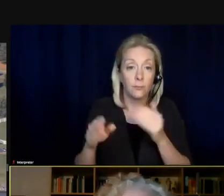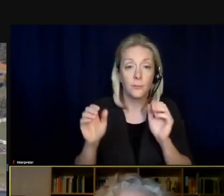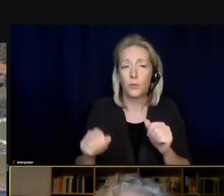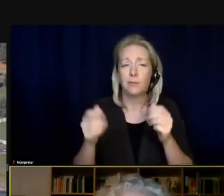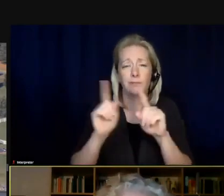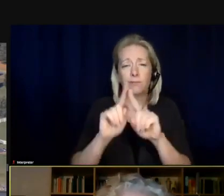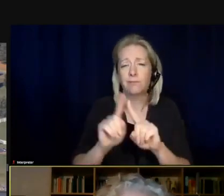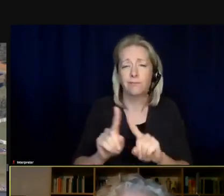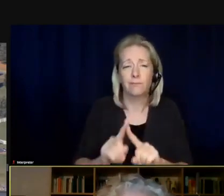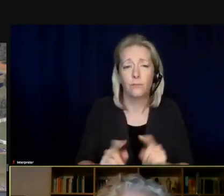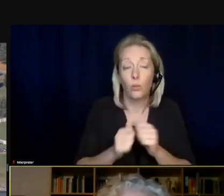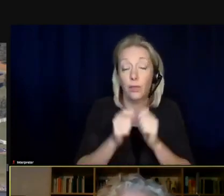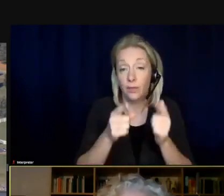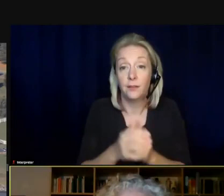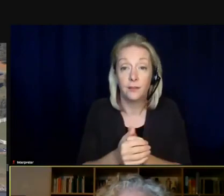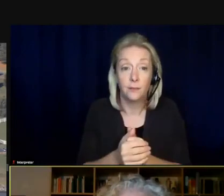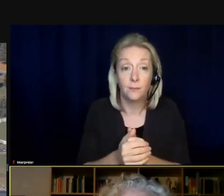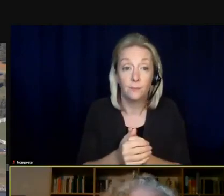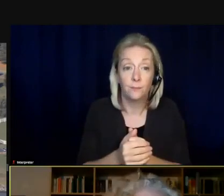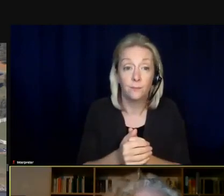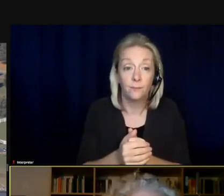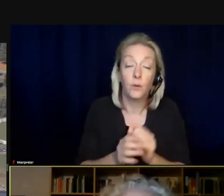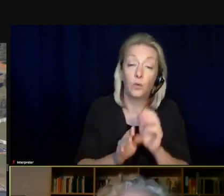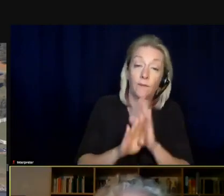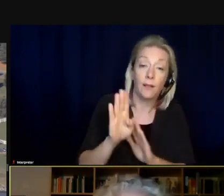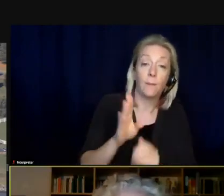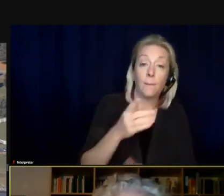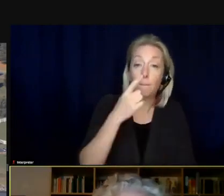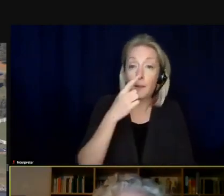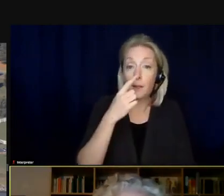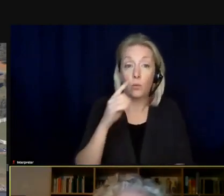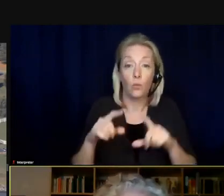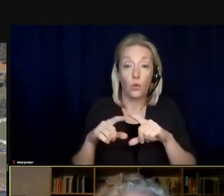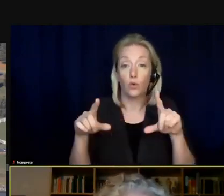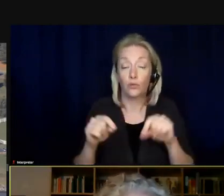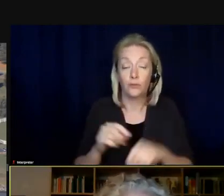do anything that you want here to build a bingo or Sino card.